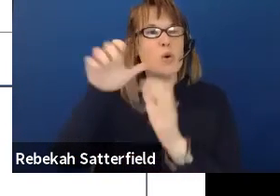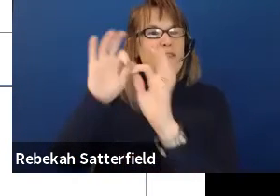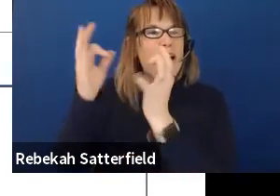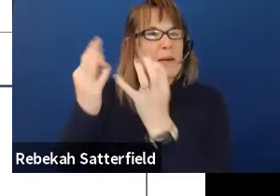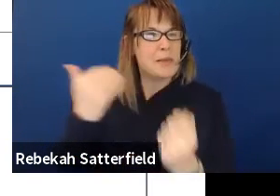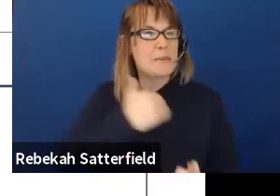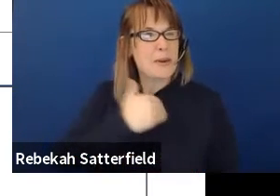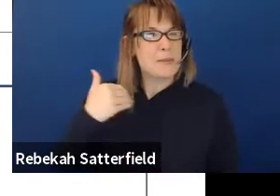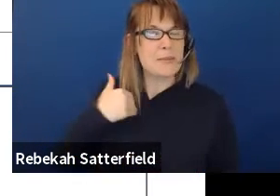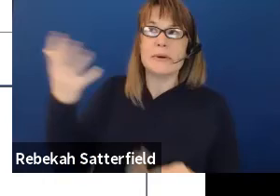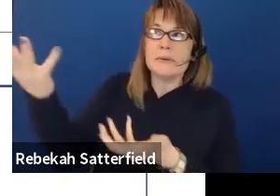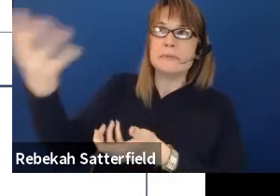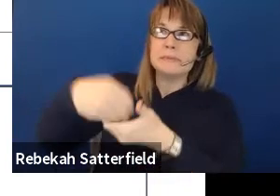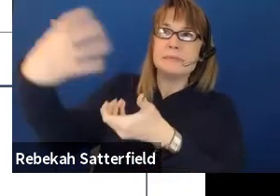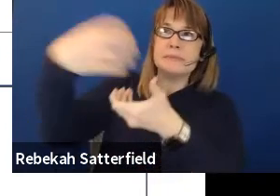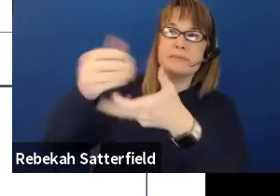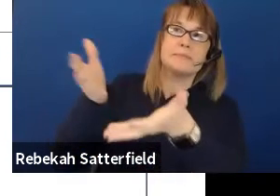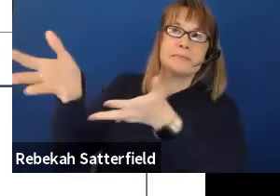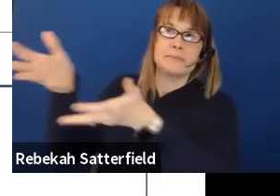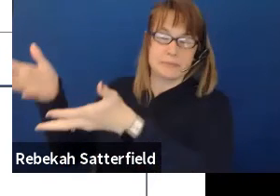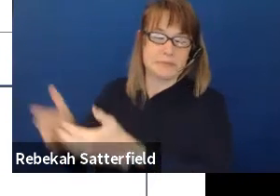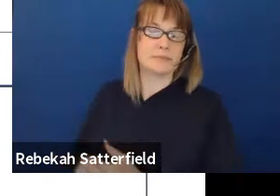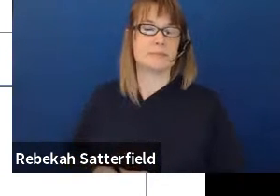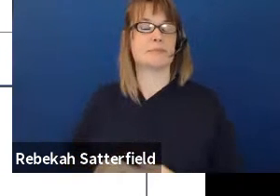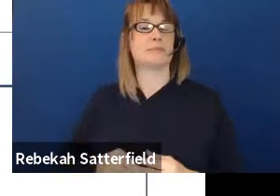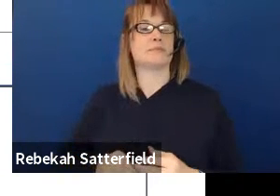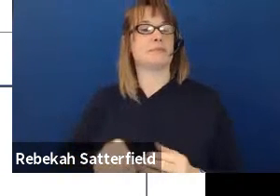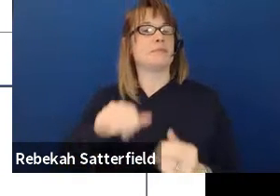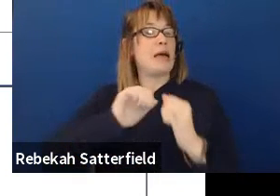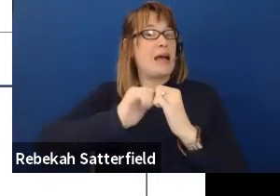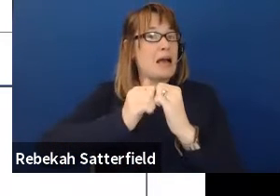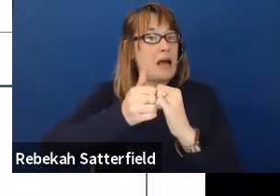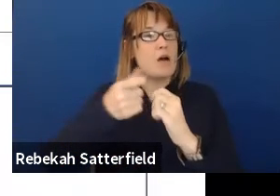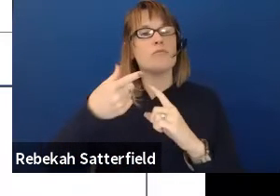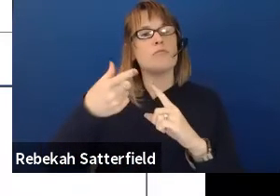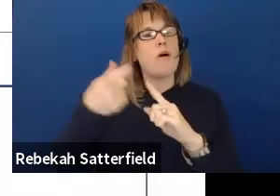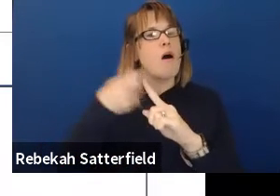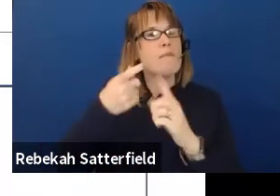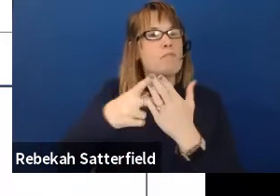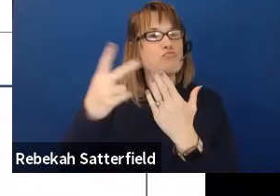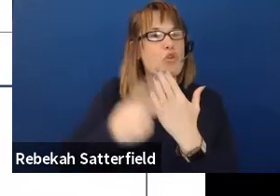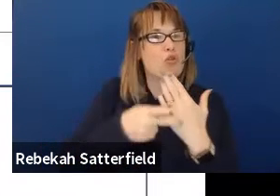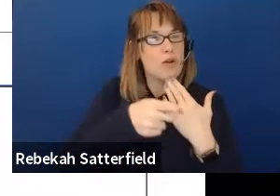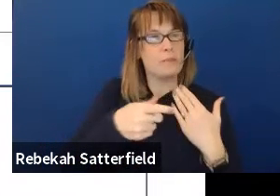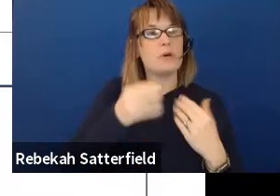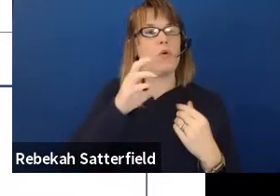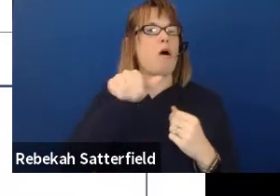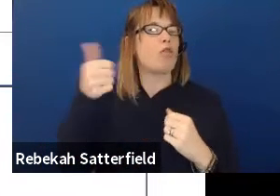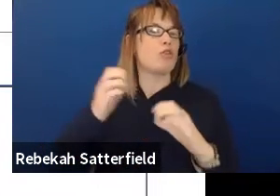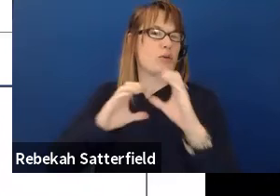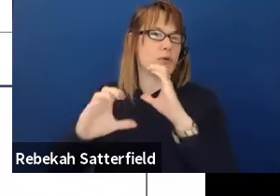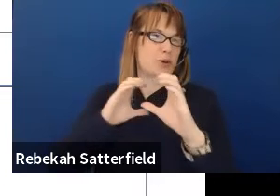members associated to the patient, and that is with automated programs or other communication